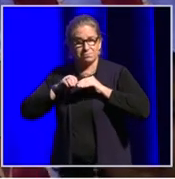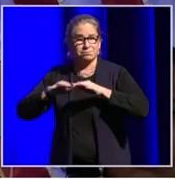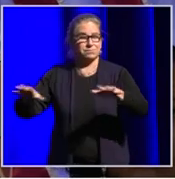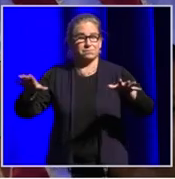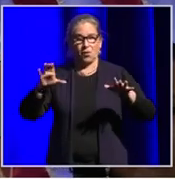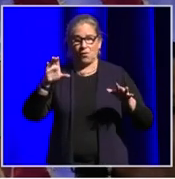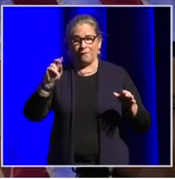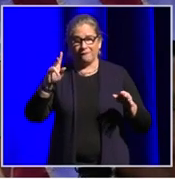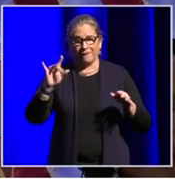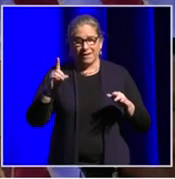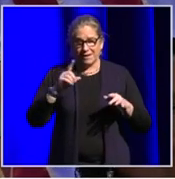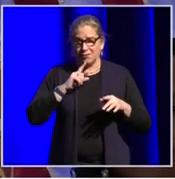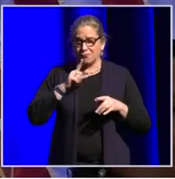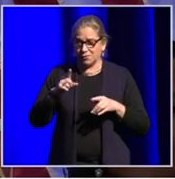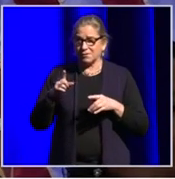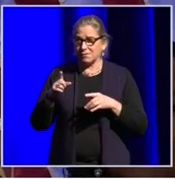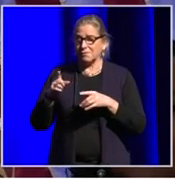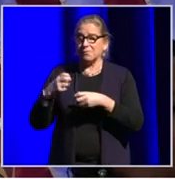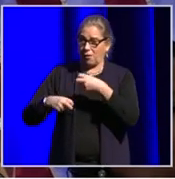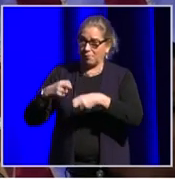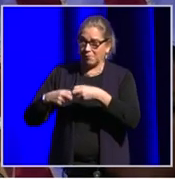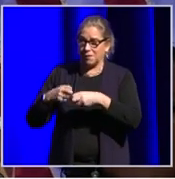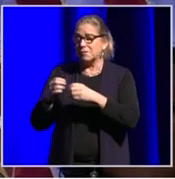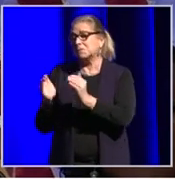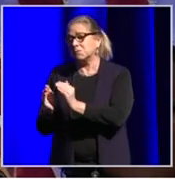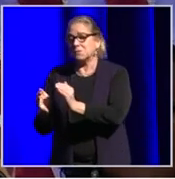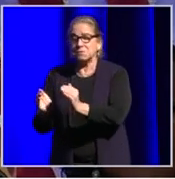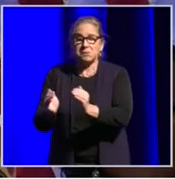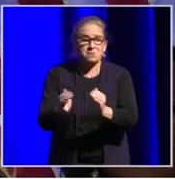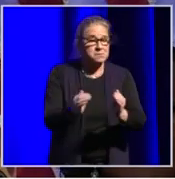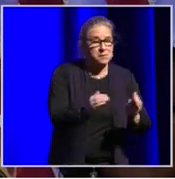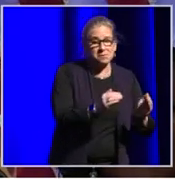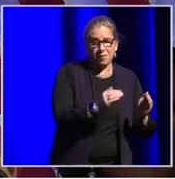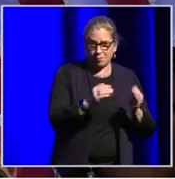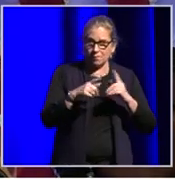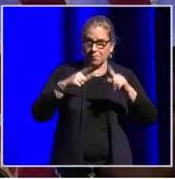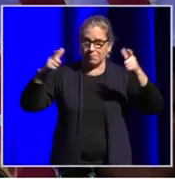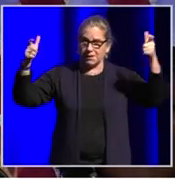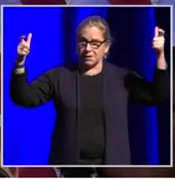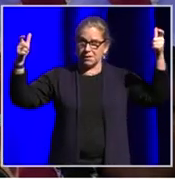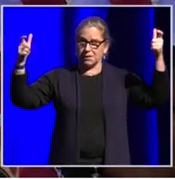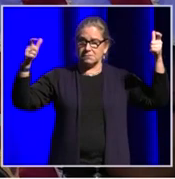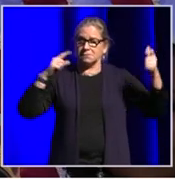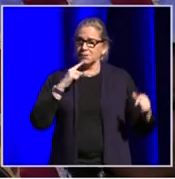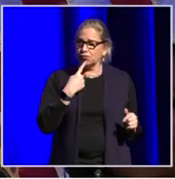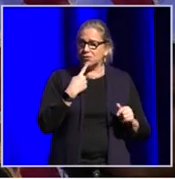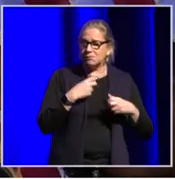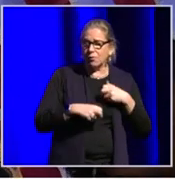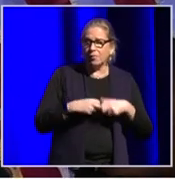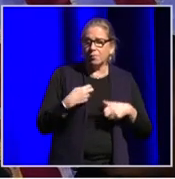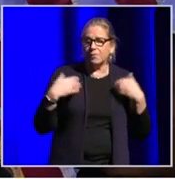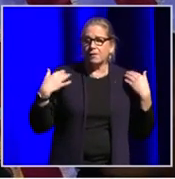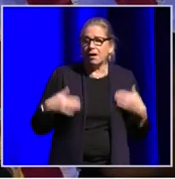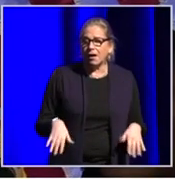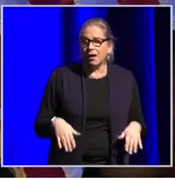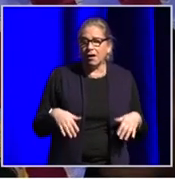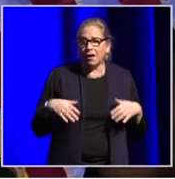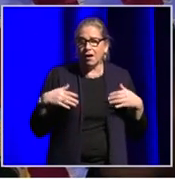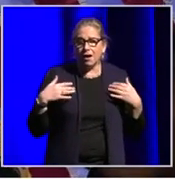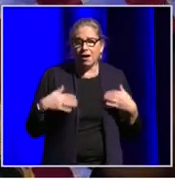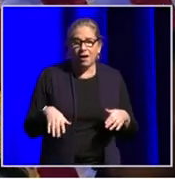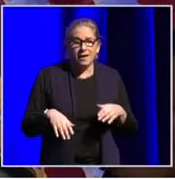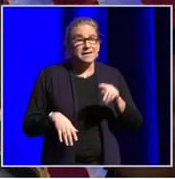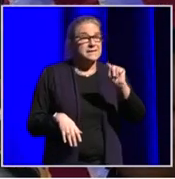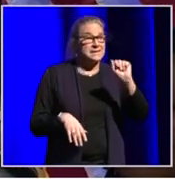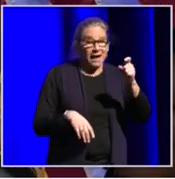country and new dynamic hubs in the region. Our central core and tax base are vulnerable in ways that we have not